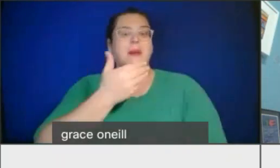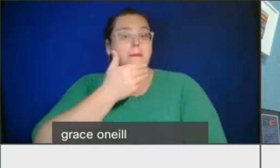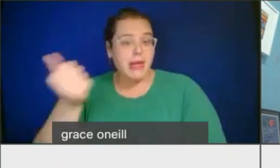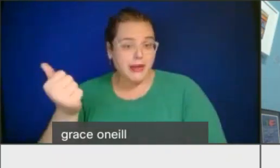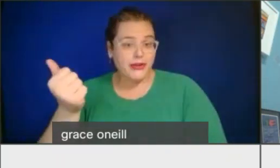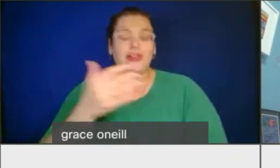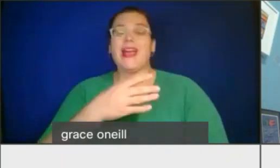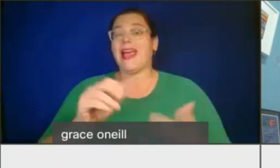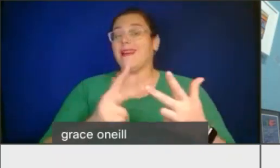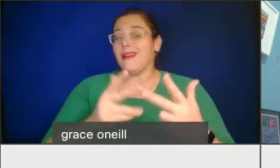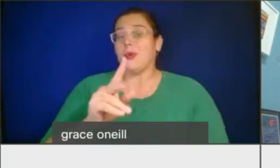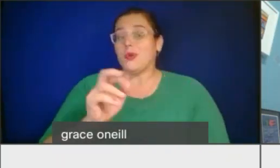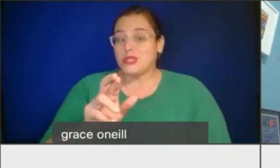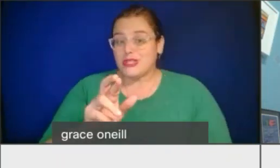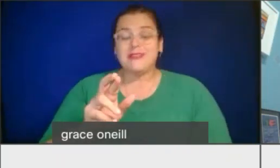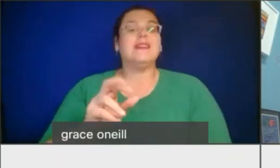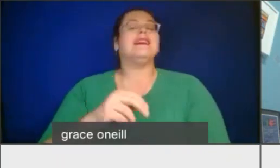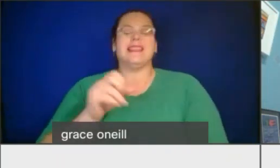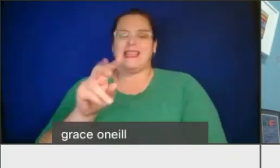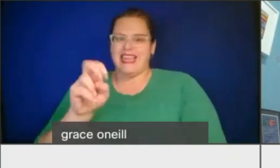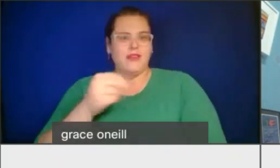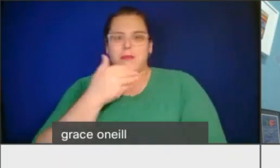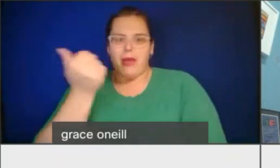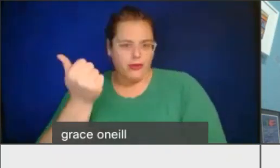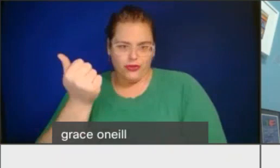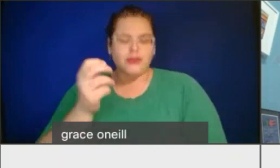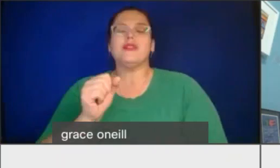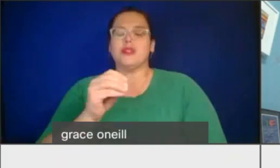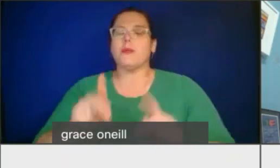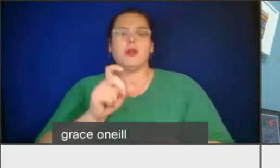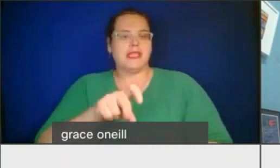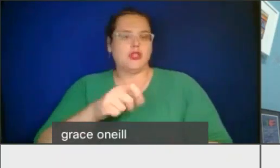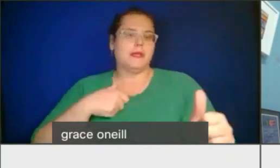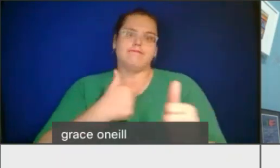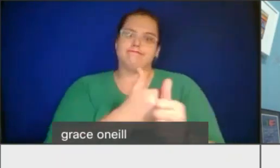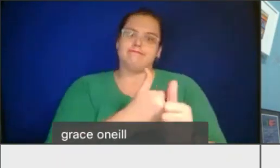be current with their vaccination.